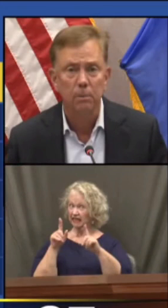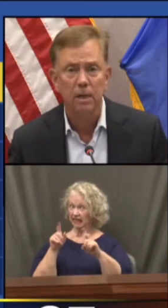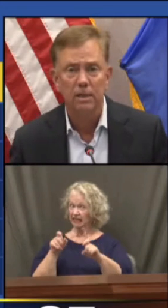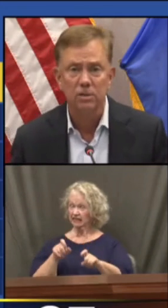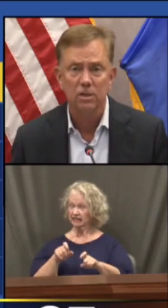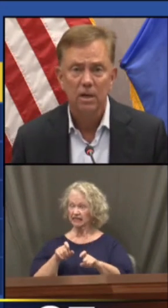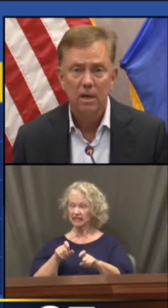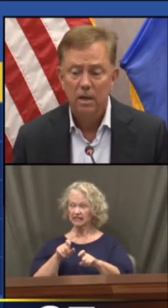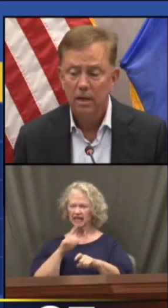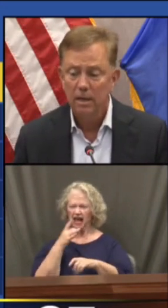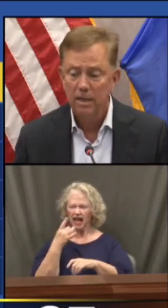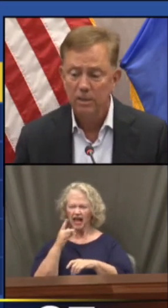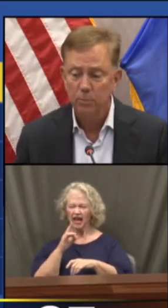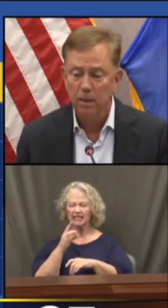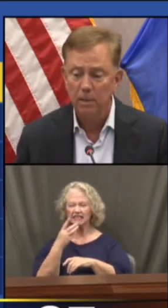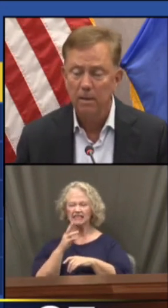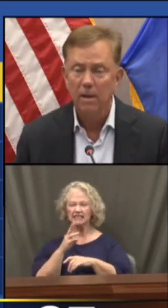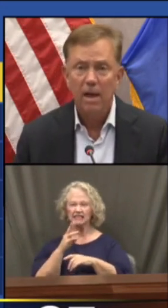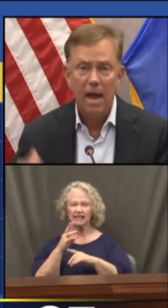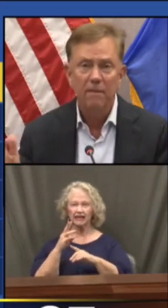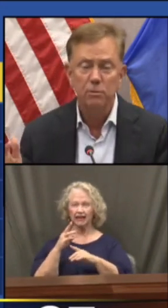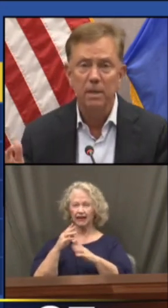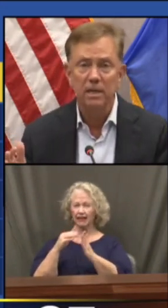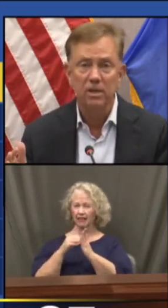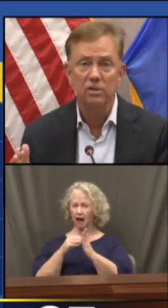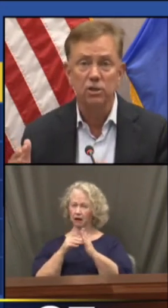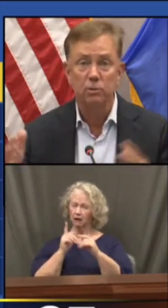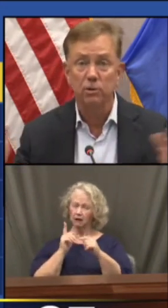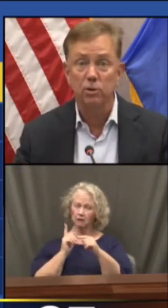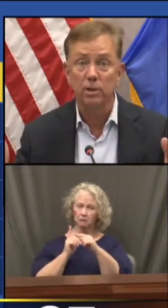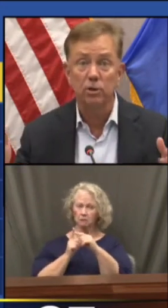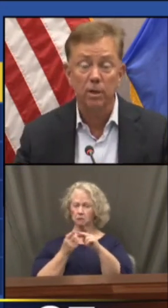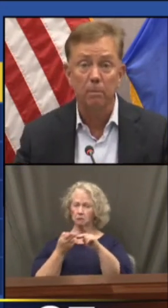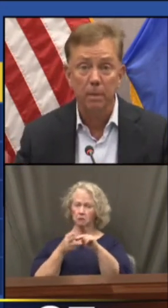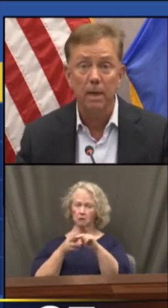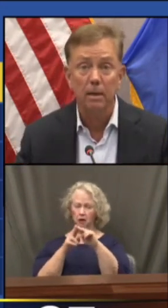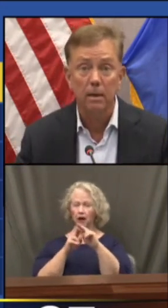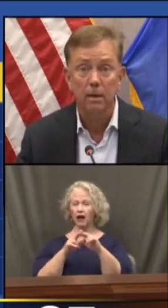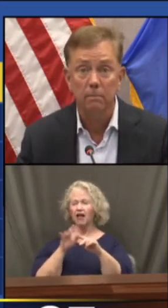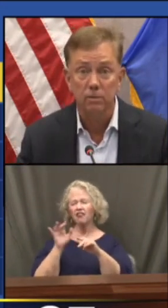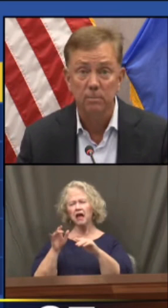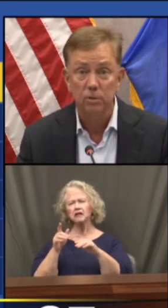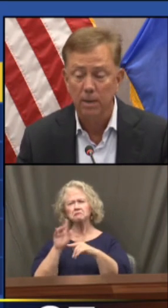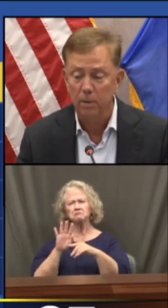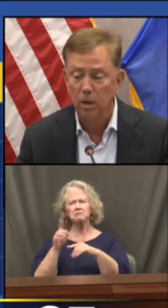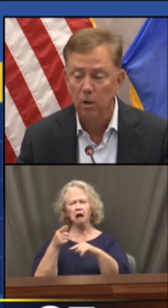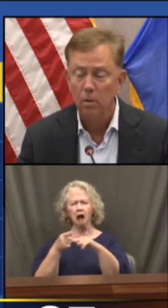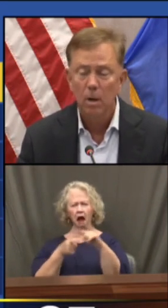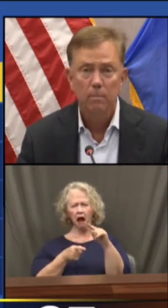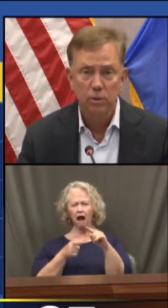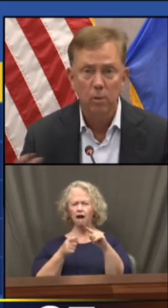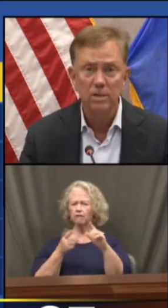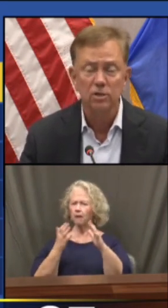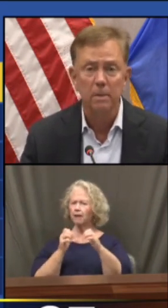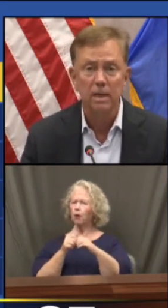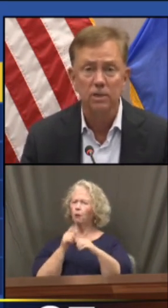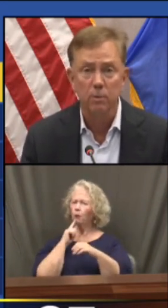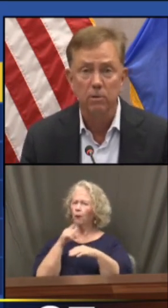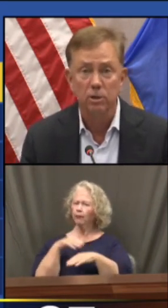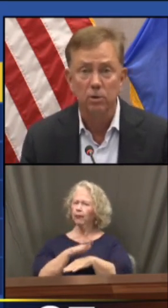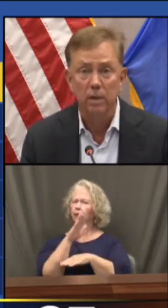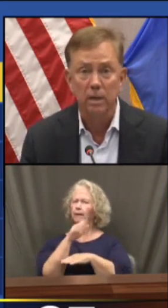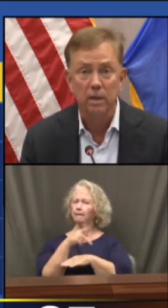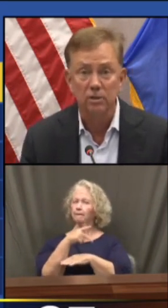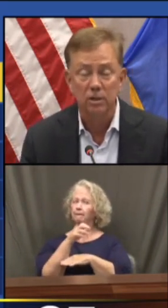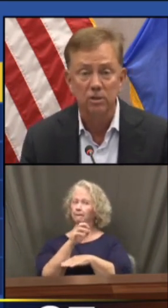15,800 plus. That's probably half as many tests as we were doing during the peak some time ago, but twice as many as